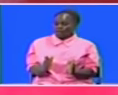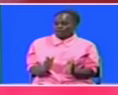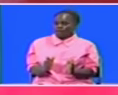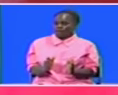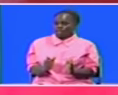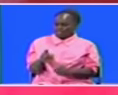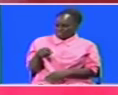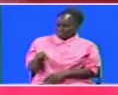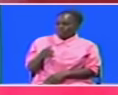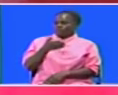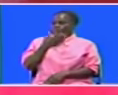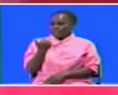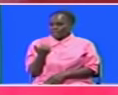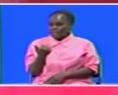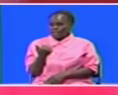that they need to